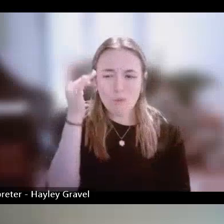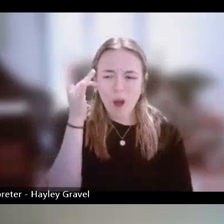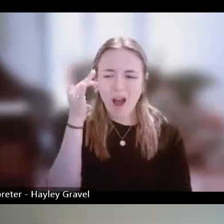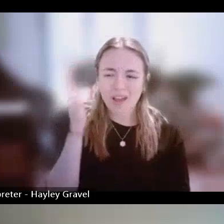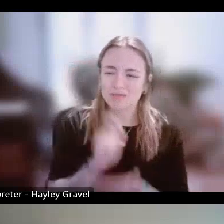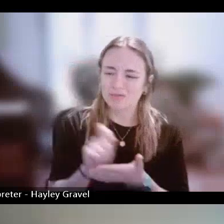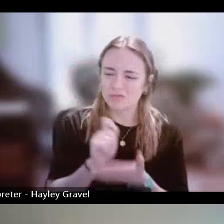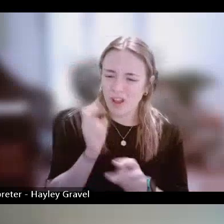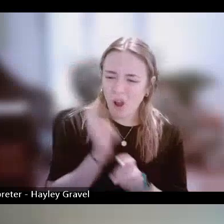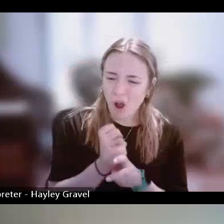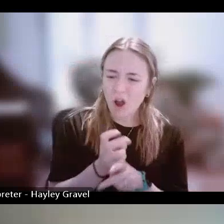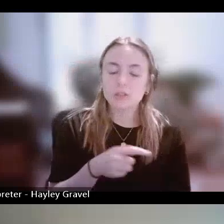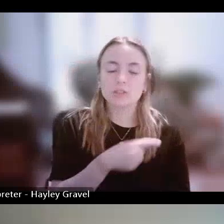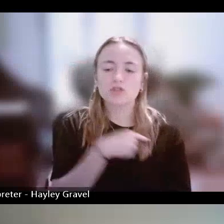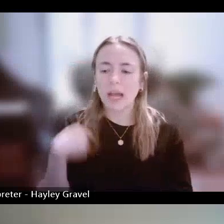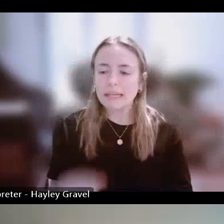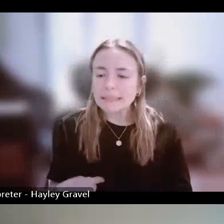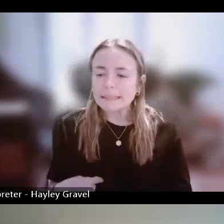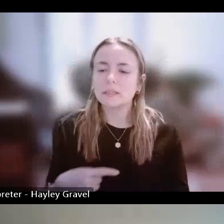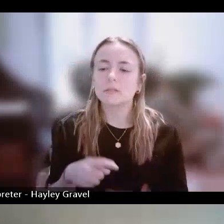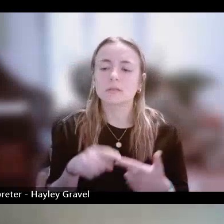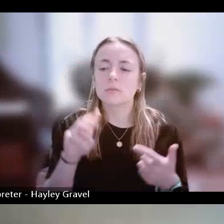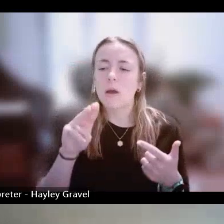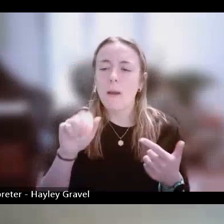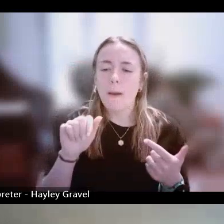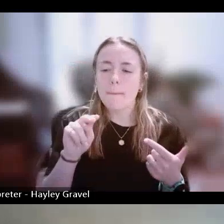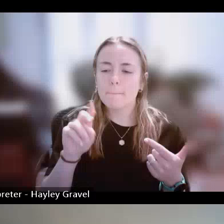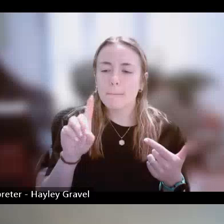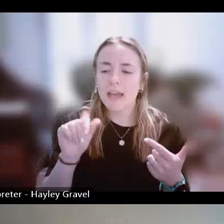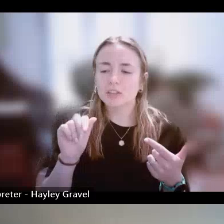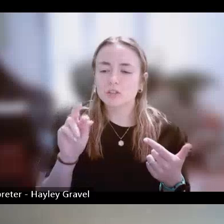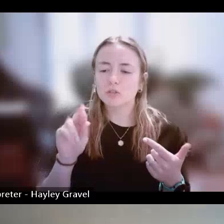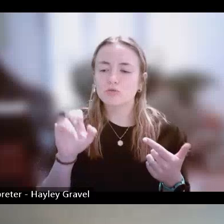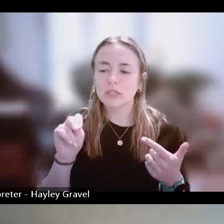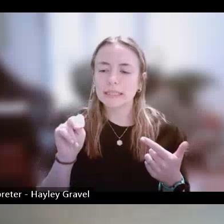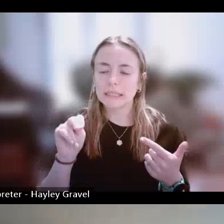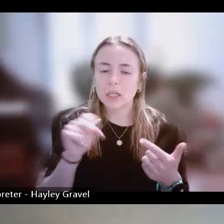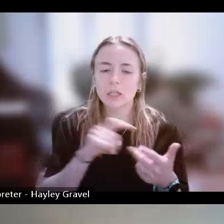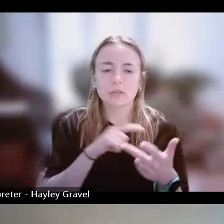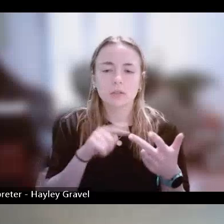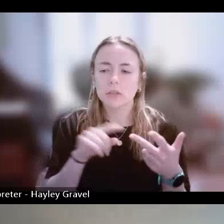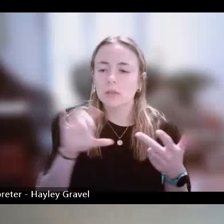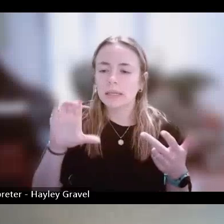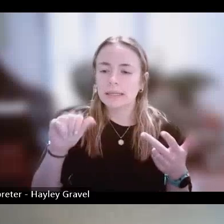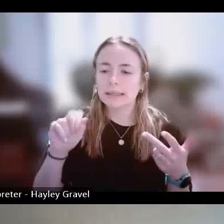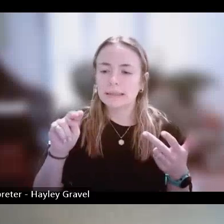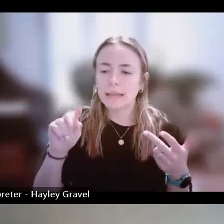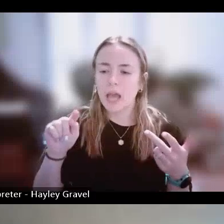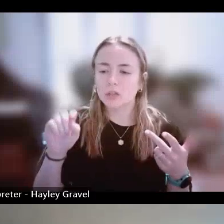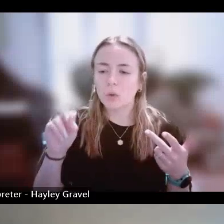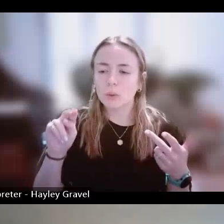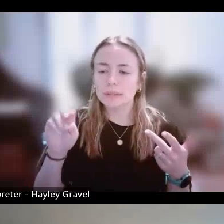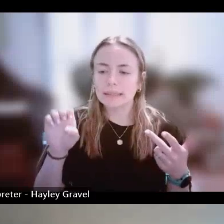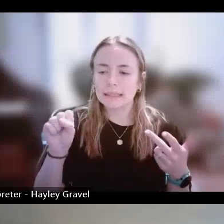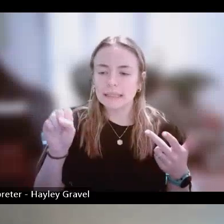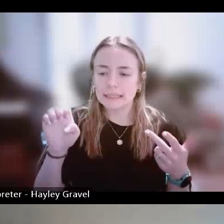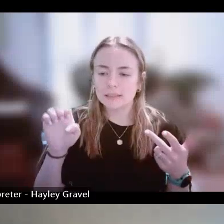Chinese, Mandarin, Cantonese, those languages, symbol languages are also very difficult to teach and read.